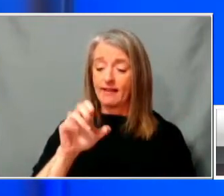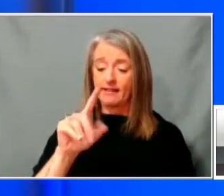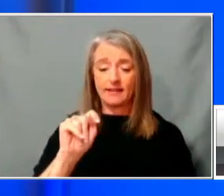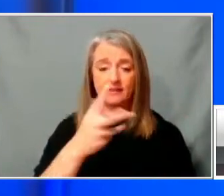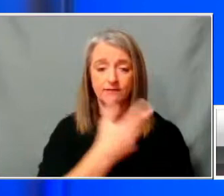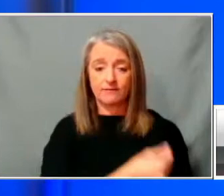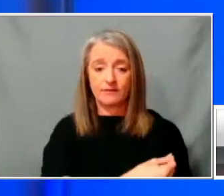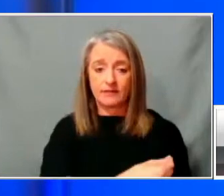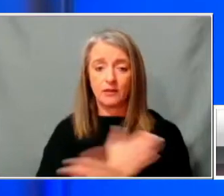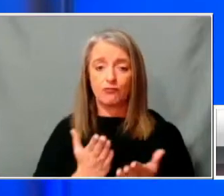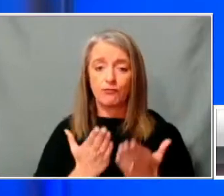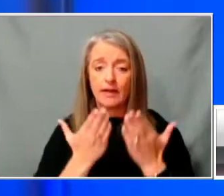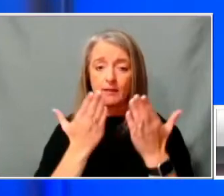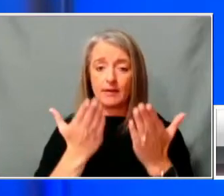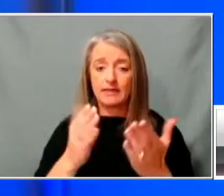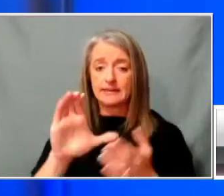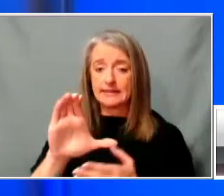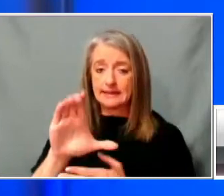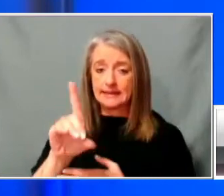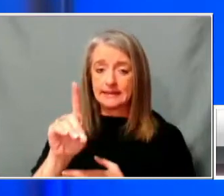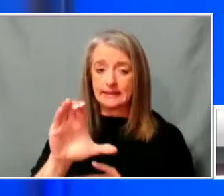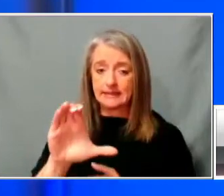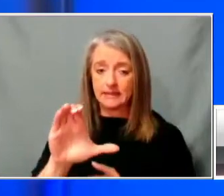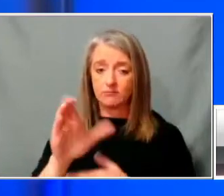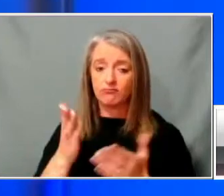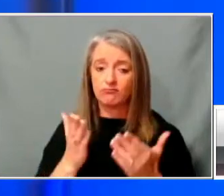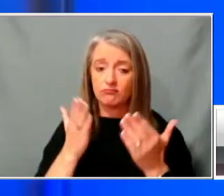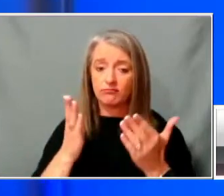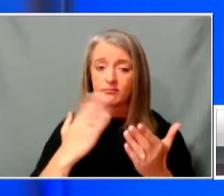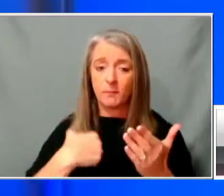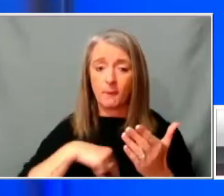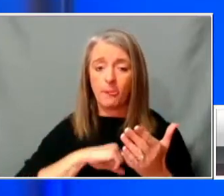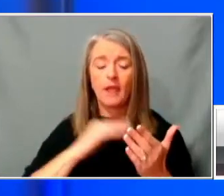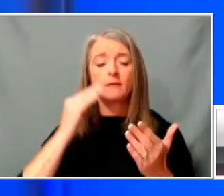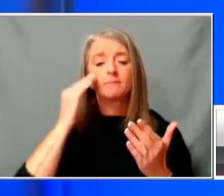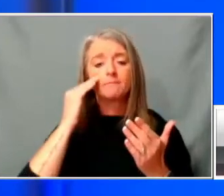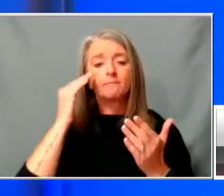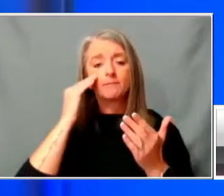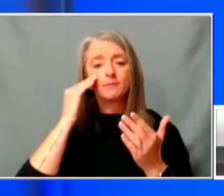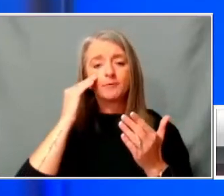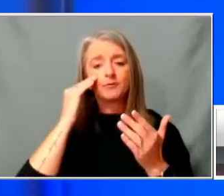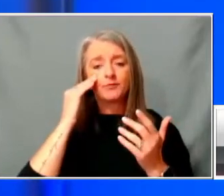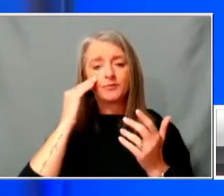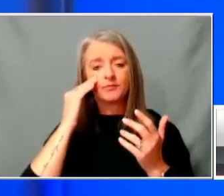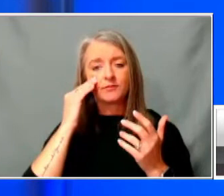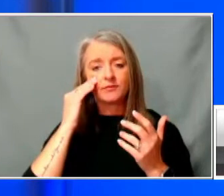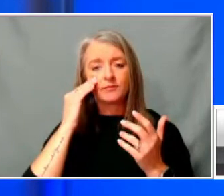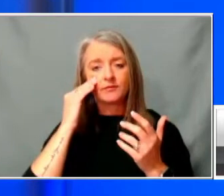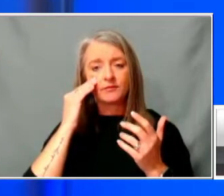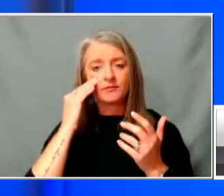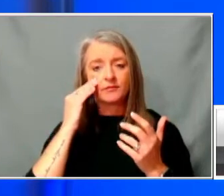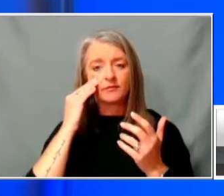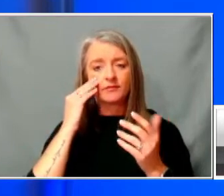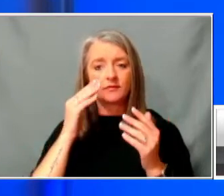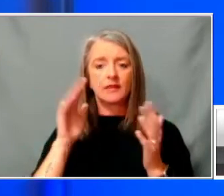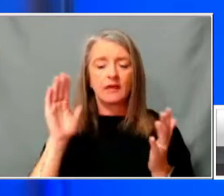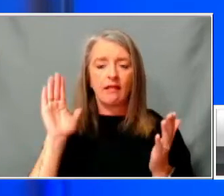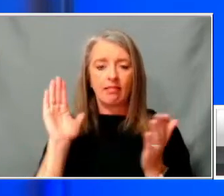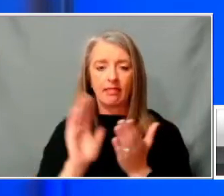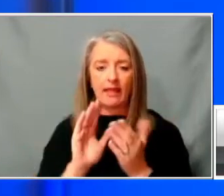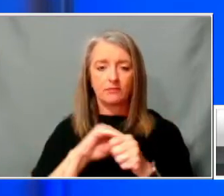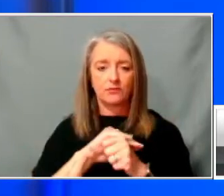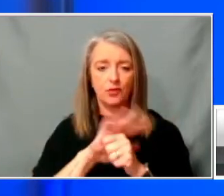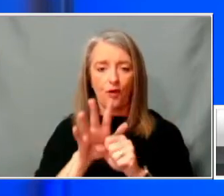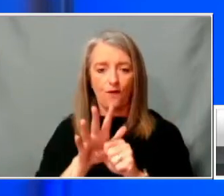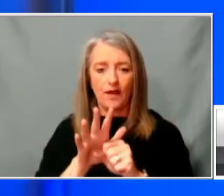from the CDC. So I think that's a good idea. And again, we know that although circulation of the virus is lower right now compared to what